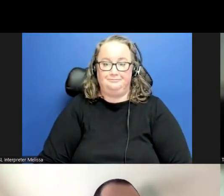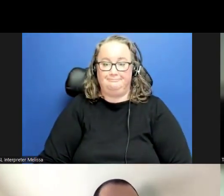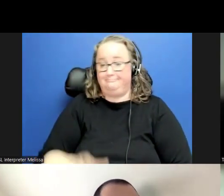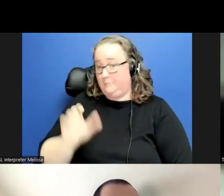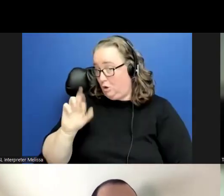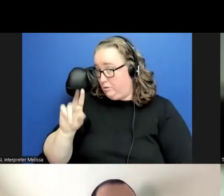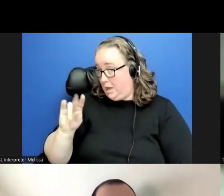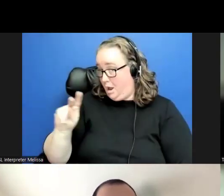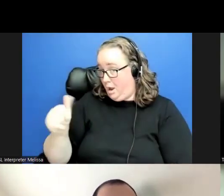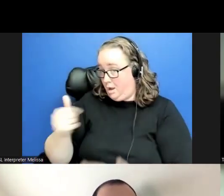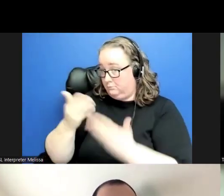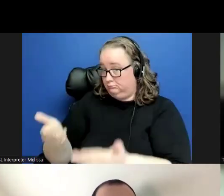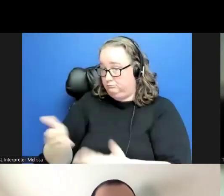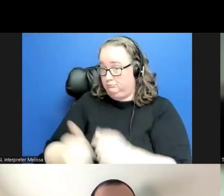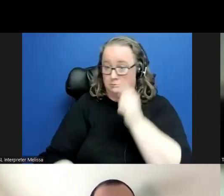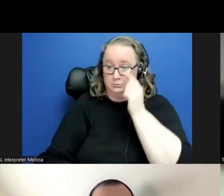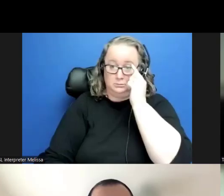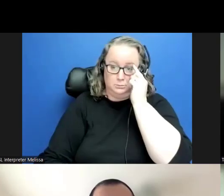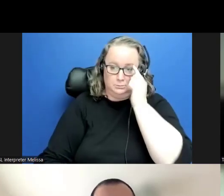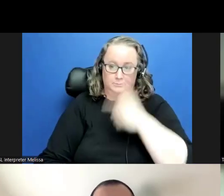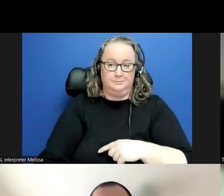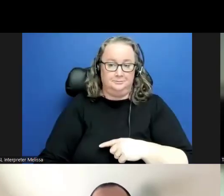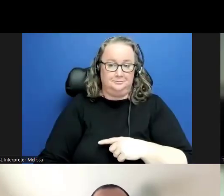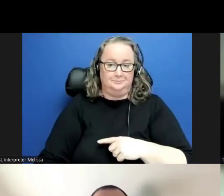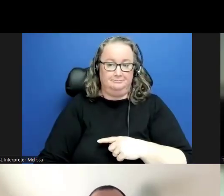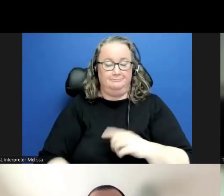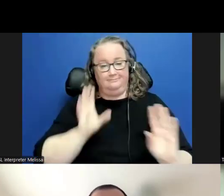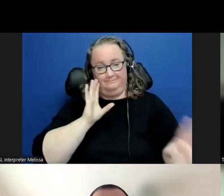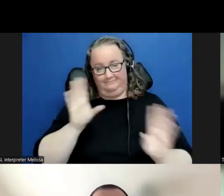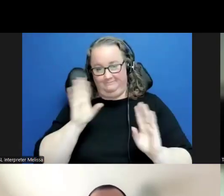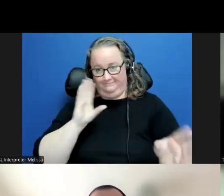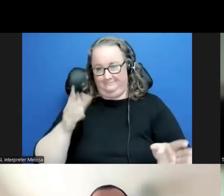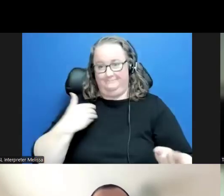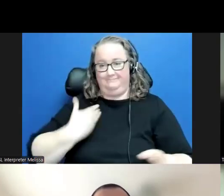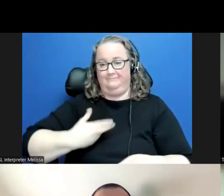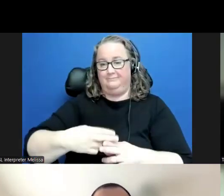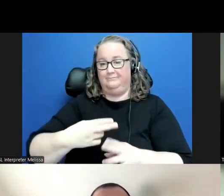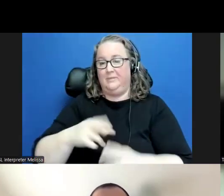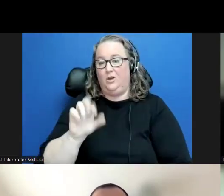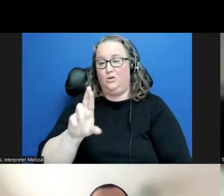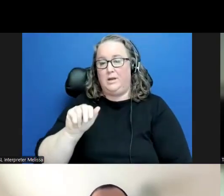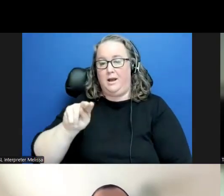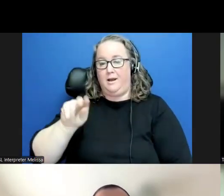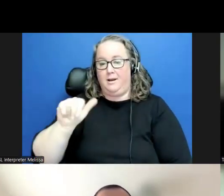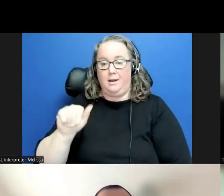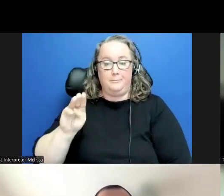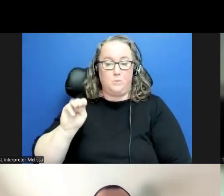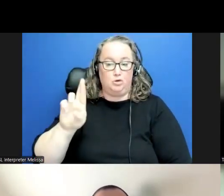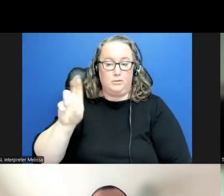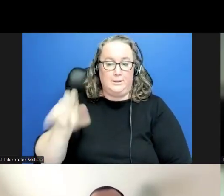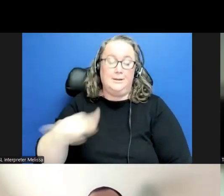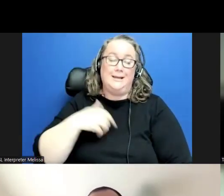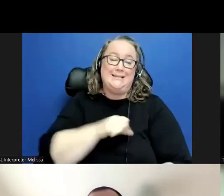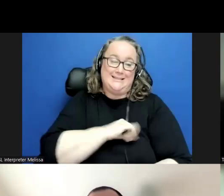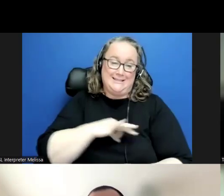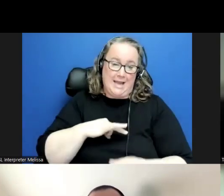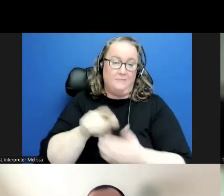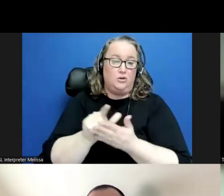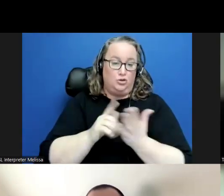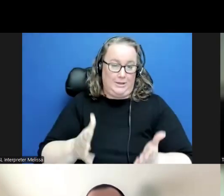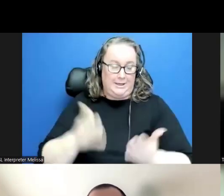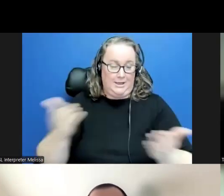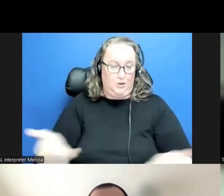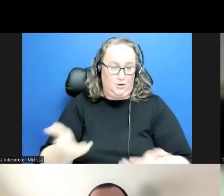Ariana? Thank you, Jordan. Hi, my name is Ariana Murray. I'm a staff attorney and fellow here